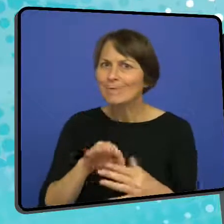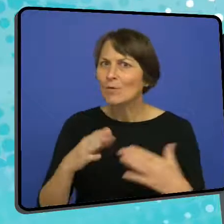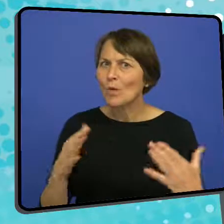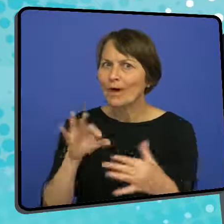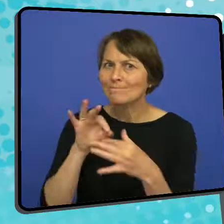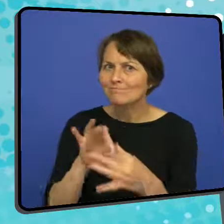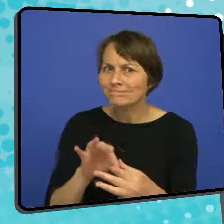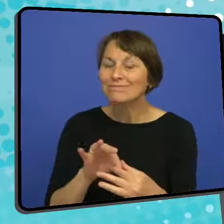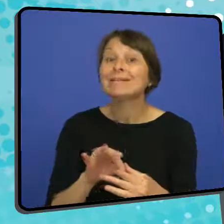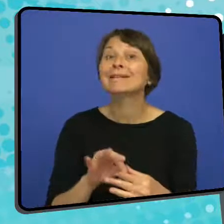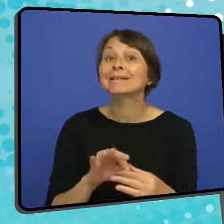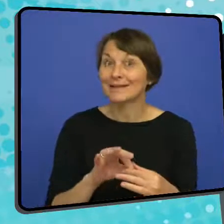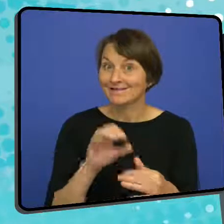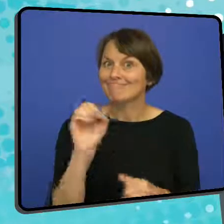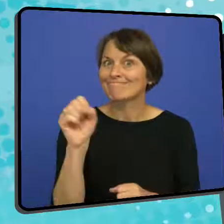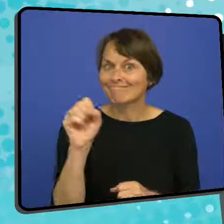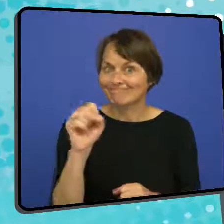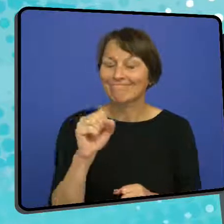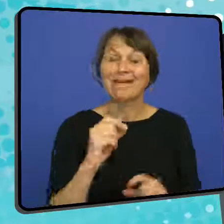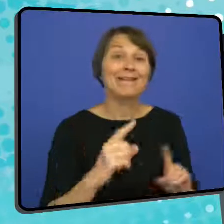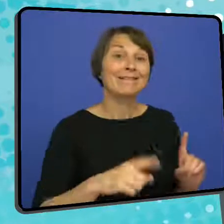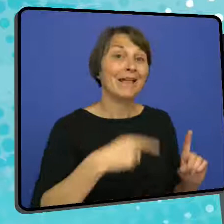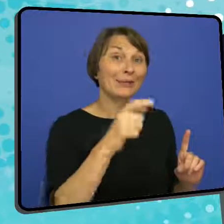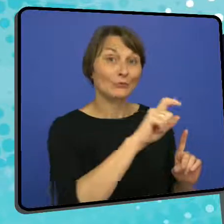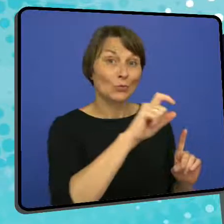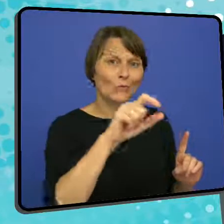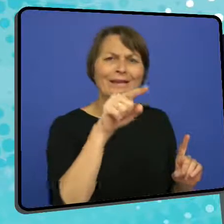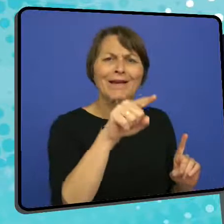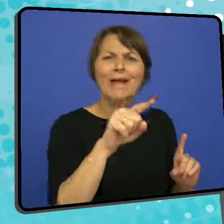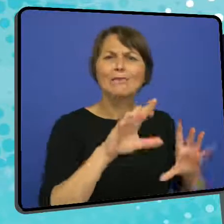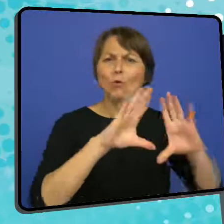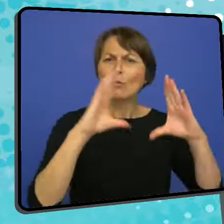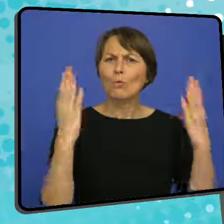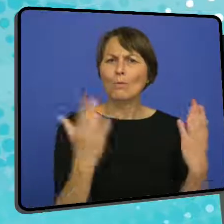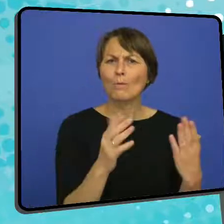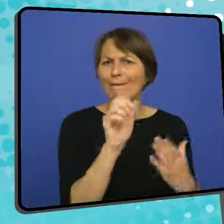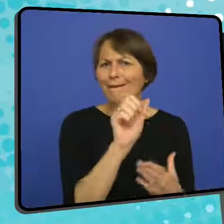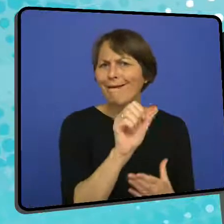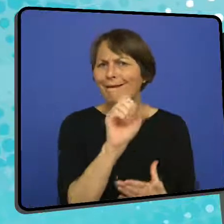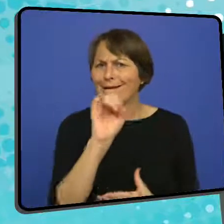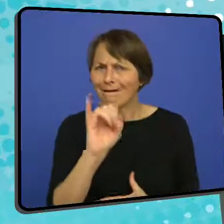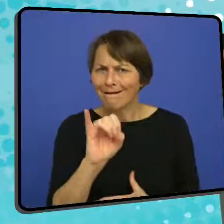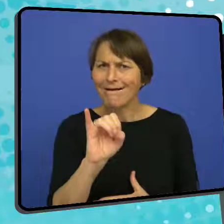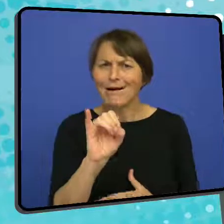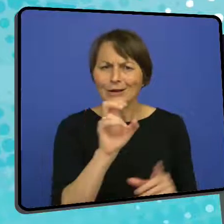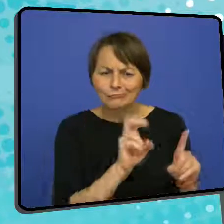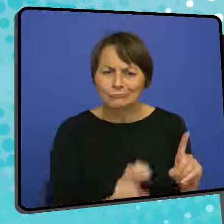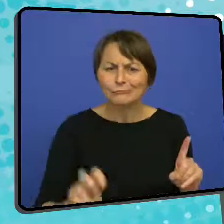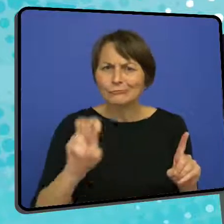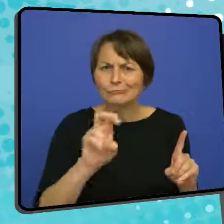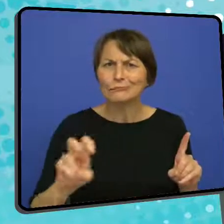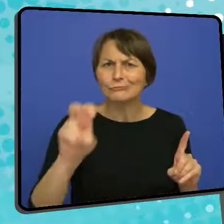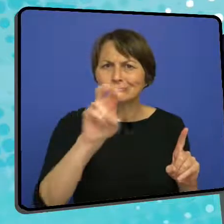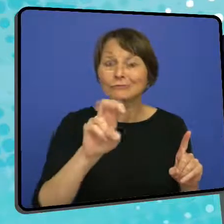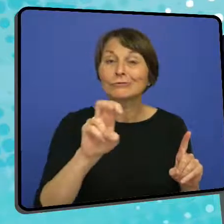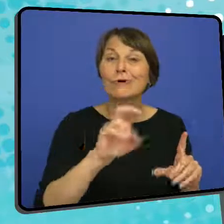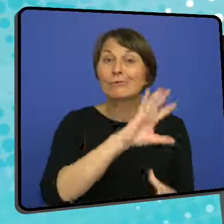next week, where we're going to have 48 hours of sessions. We're going twice around the